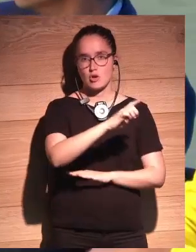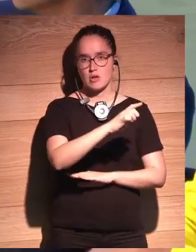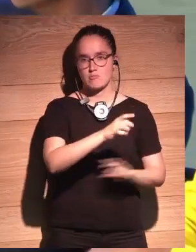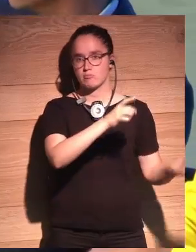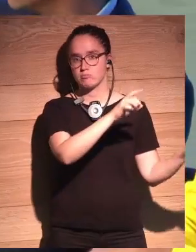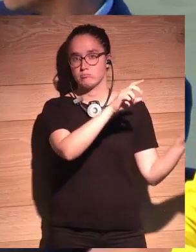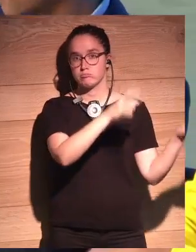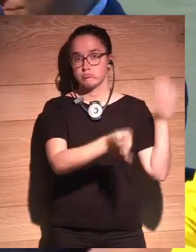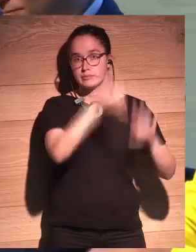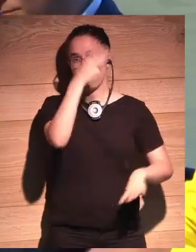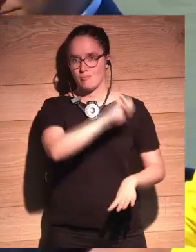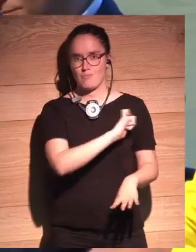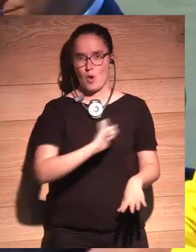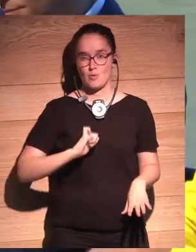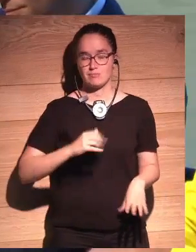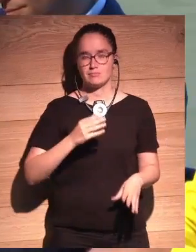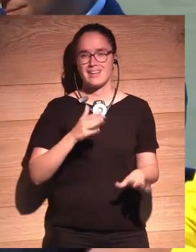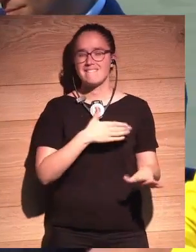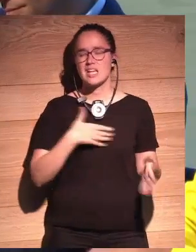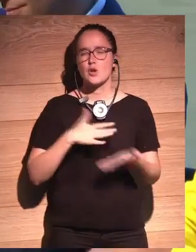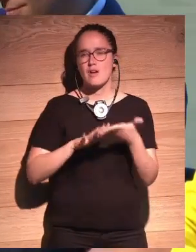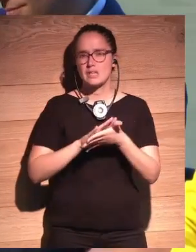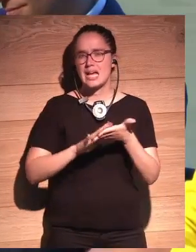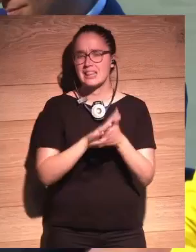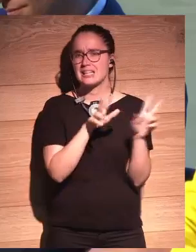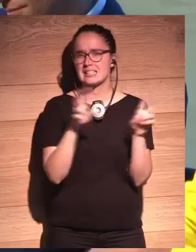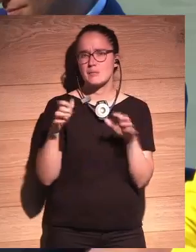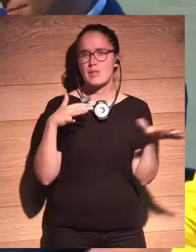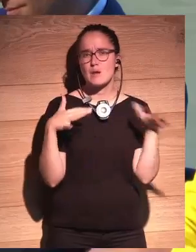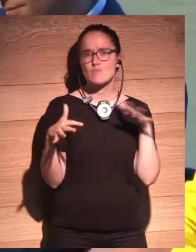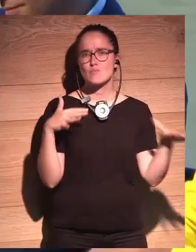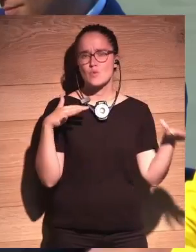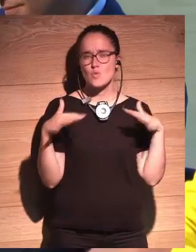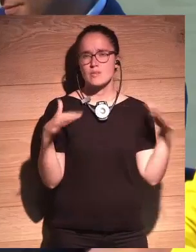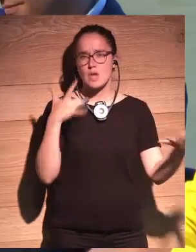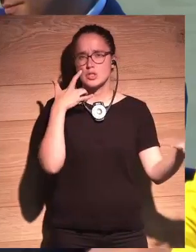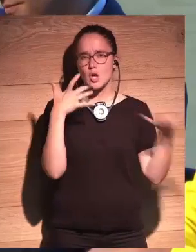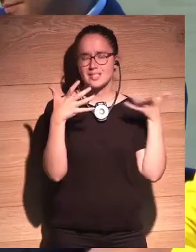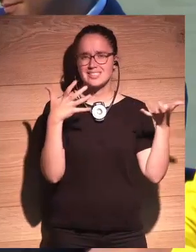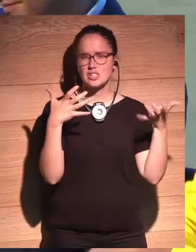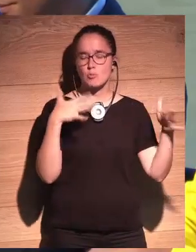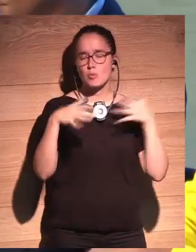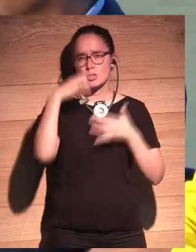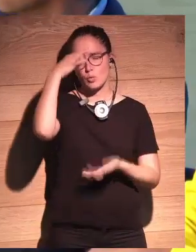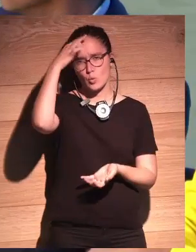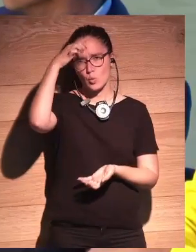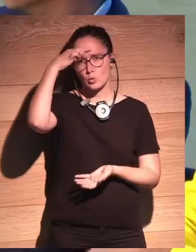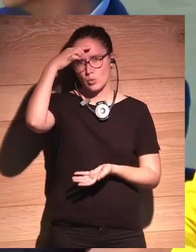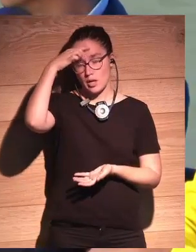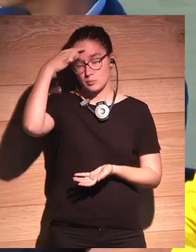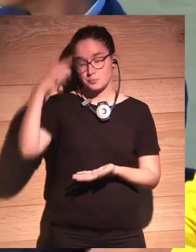want to once again address about the artist involvement, the cultural artists in this thing. That the risk